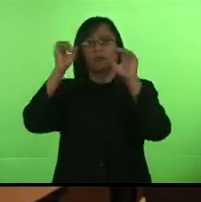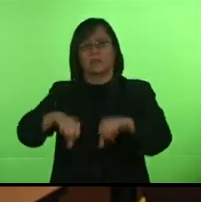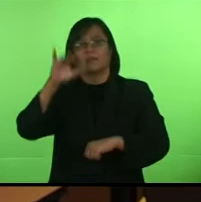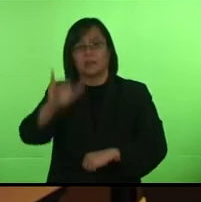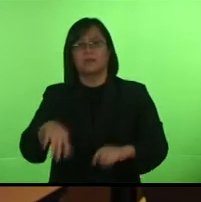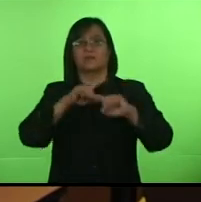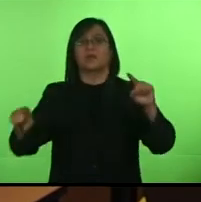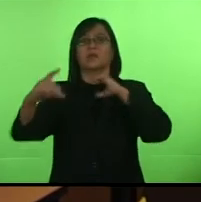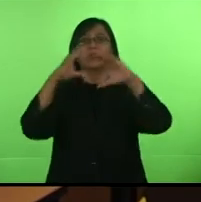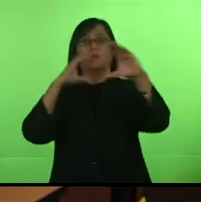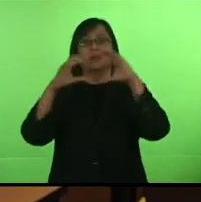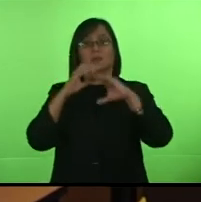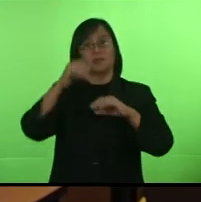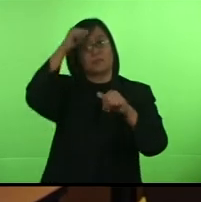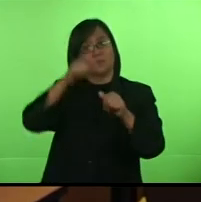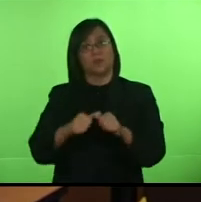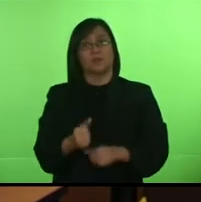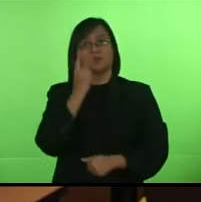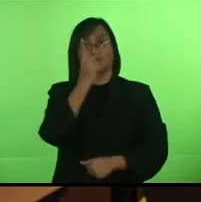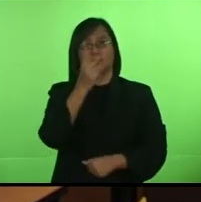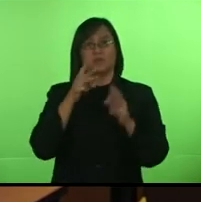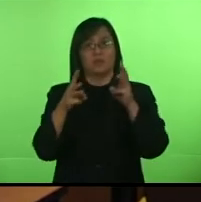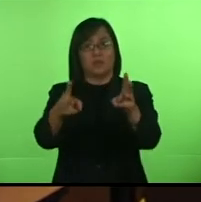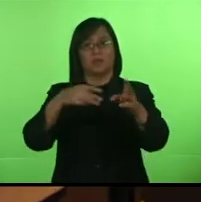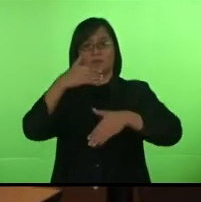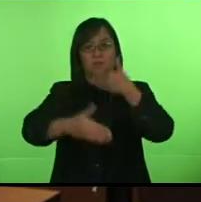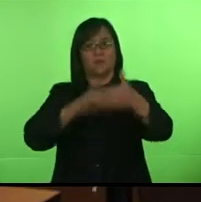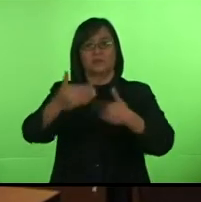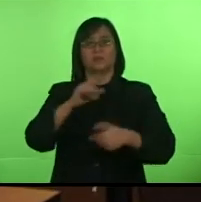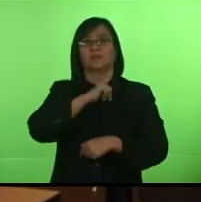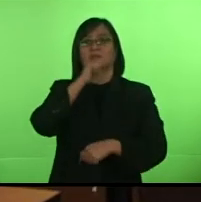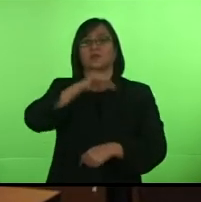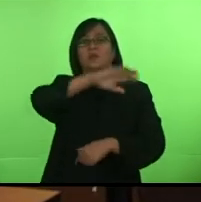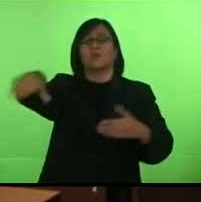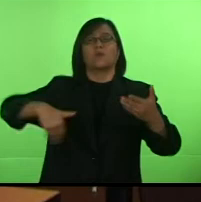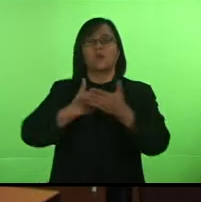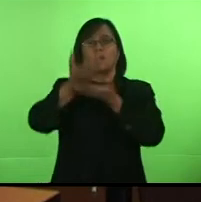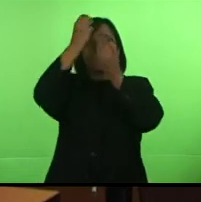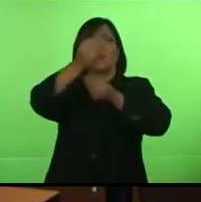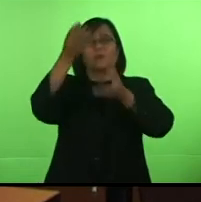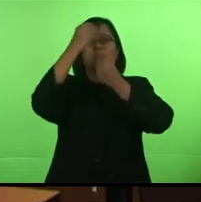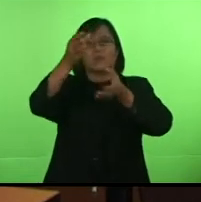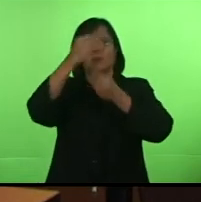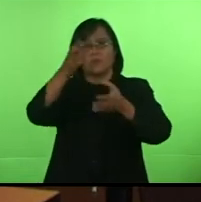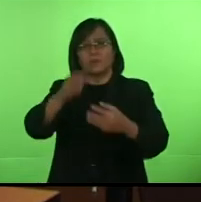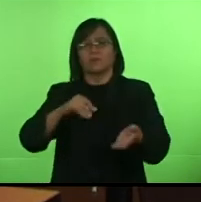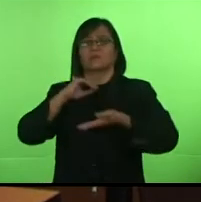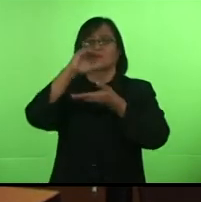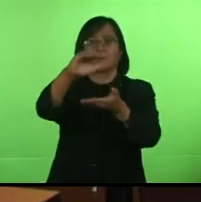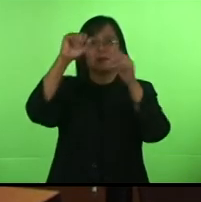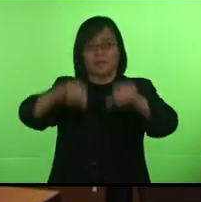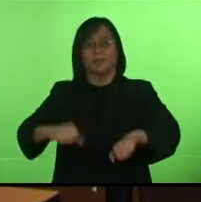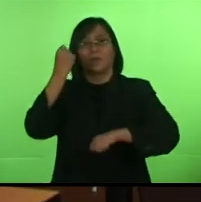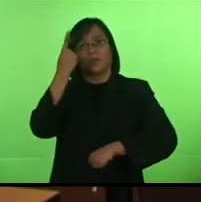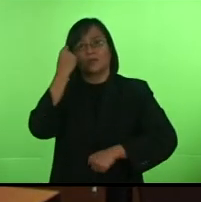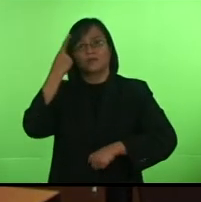two-way process. Okay? And not all the messages transferred to you can be understood